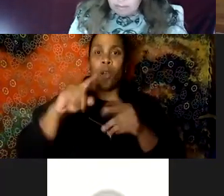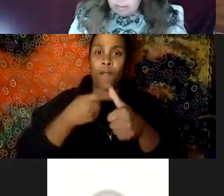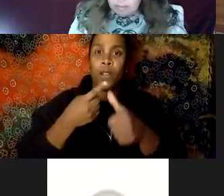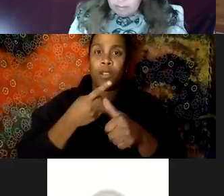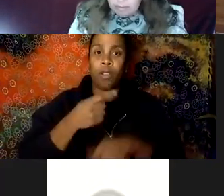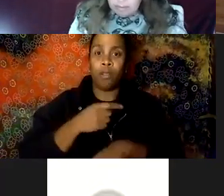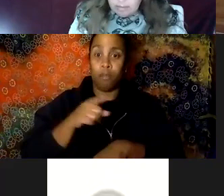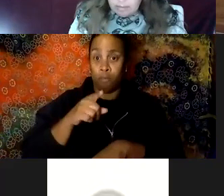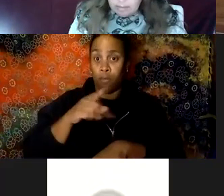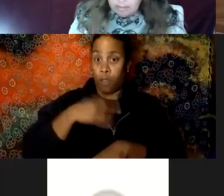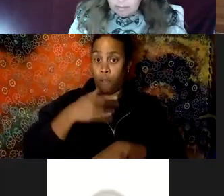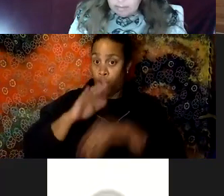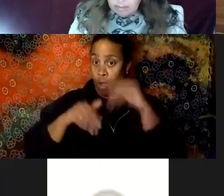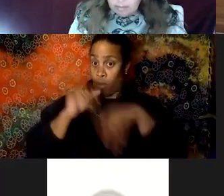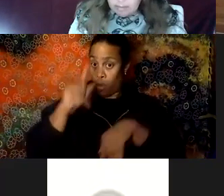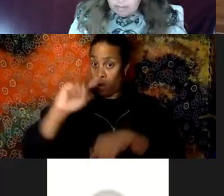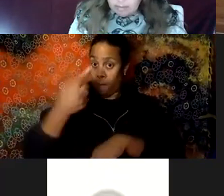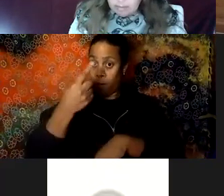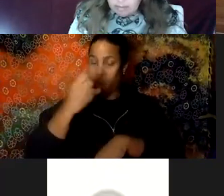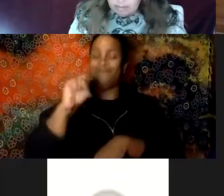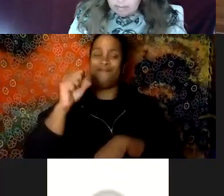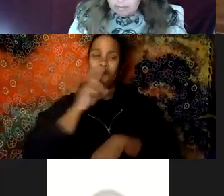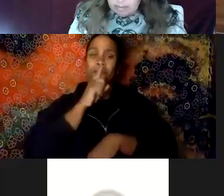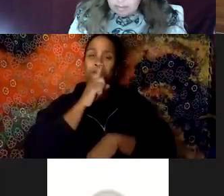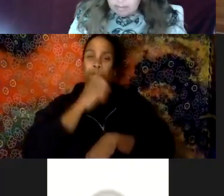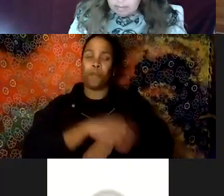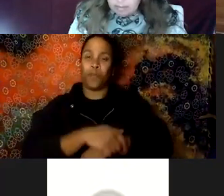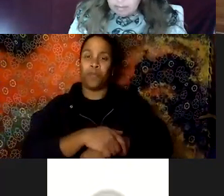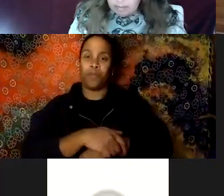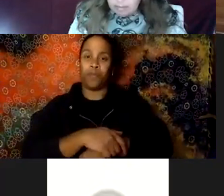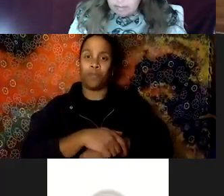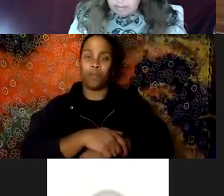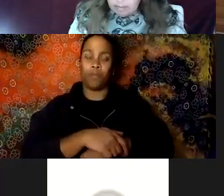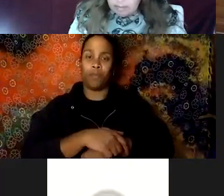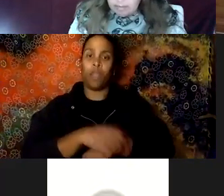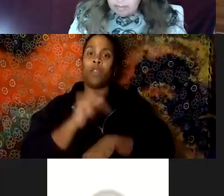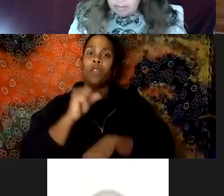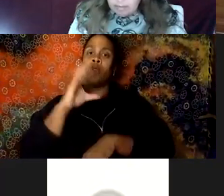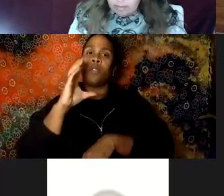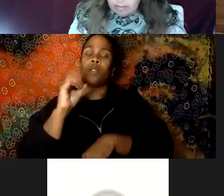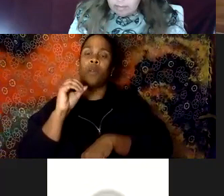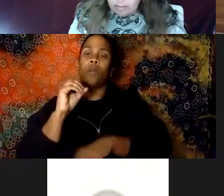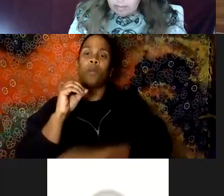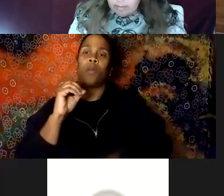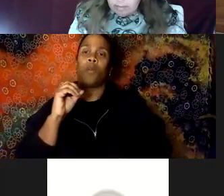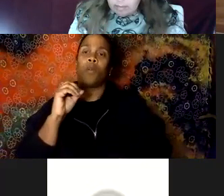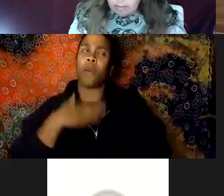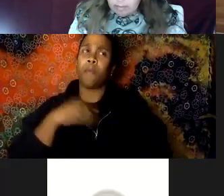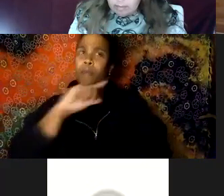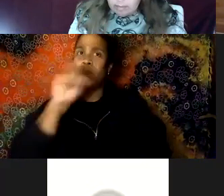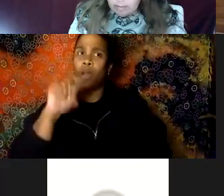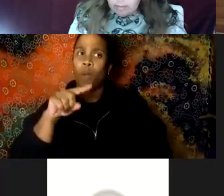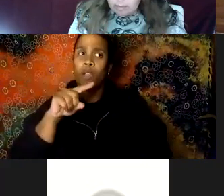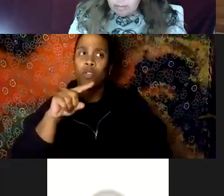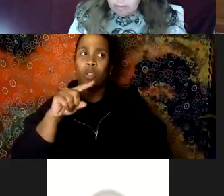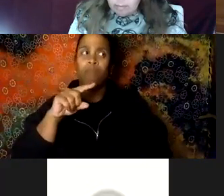first? Sure. Great. So I guess my question is kind of